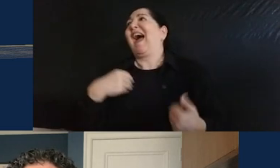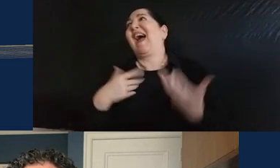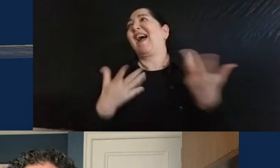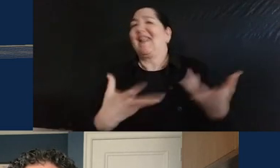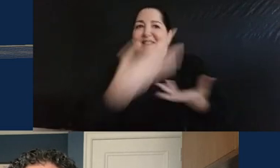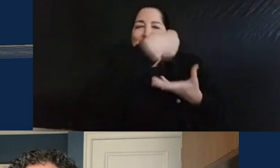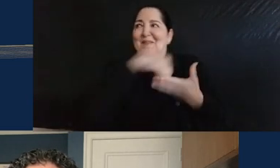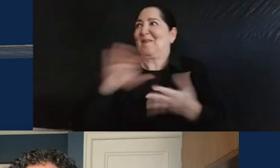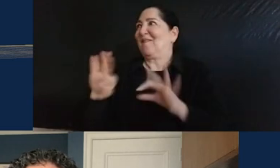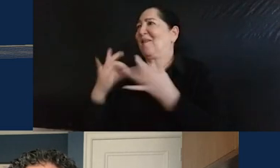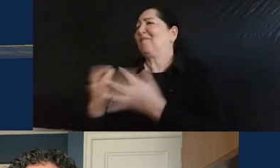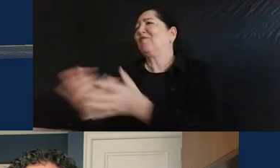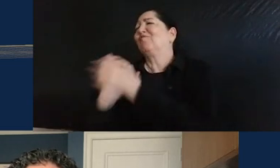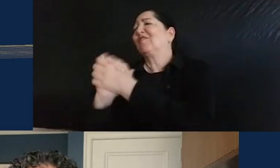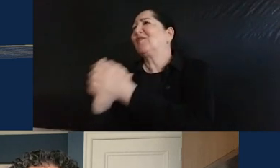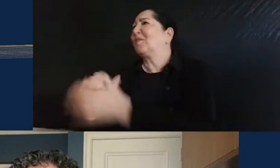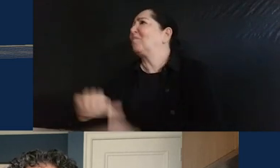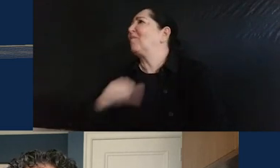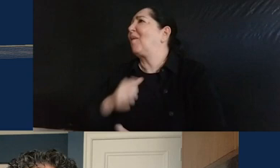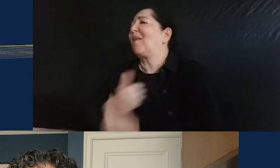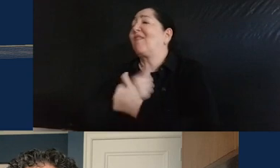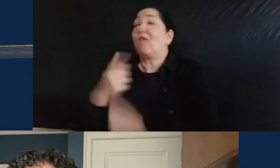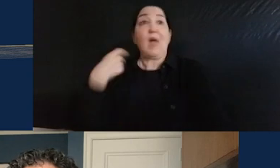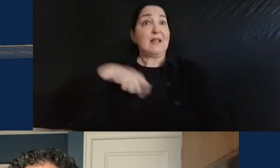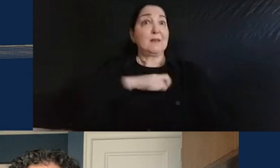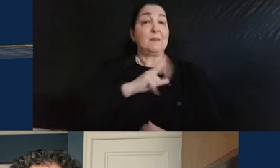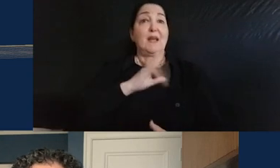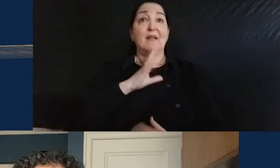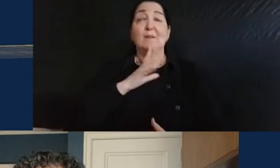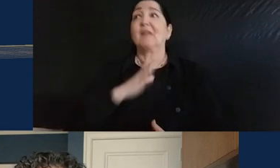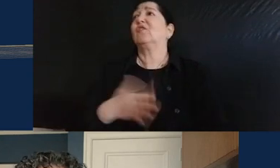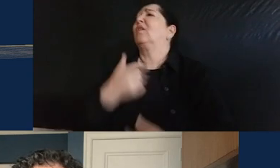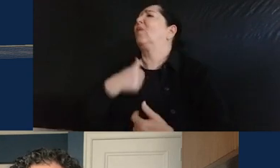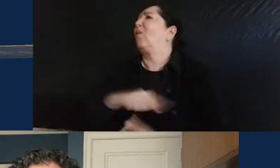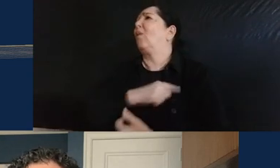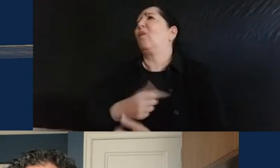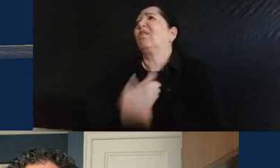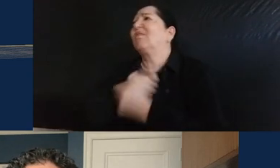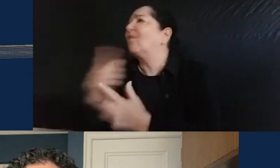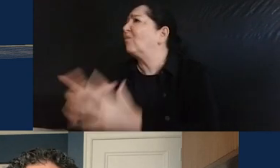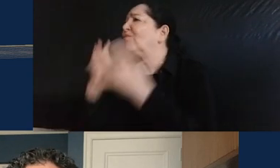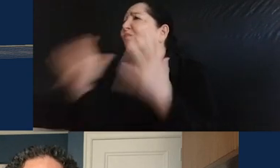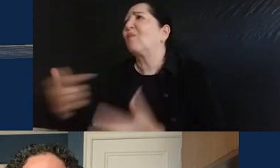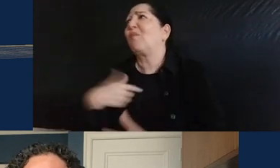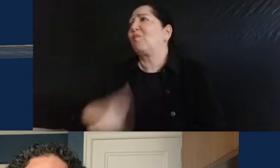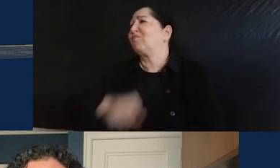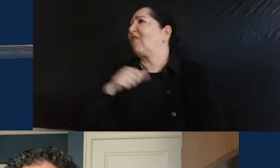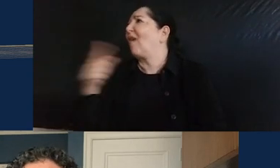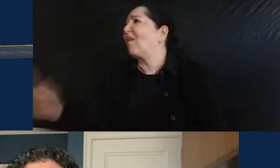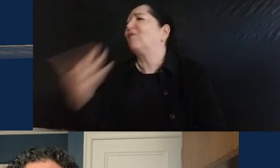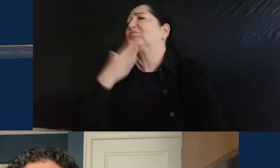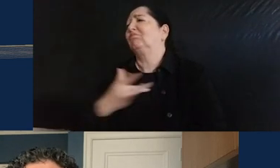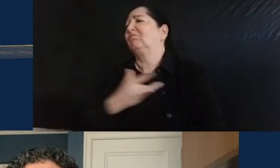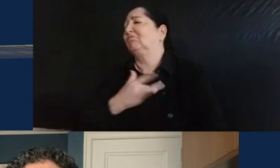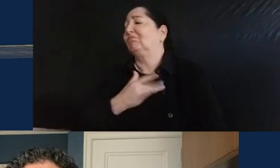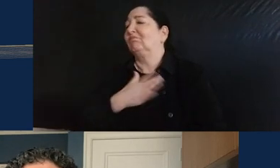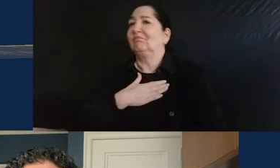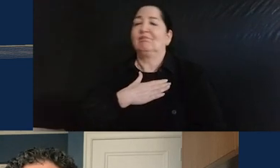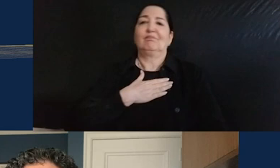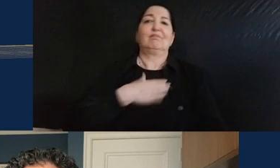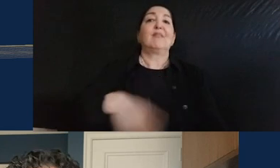you. I'm so proud of you. We love you. Te queremos mucho, Pipo. Muy orgulloso de ti. Hey, buddy. Huge,